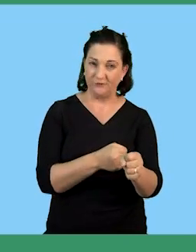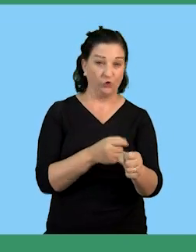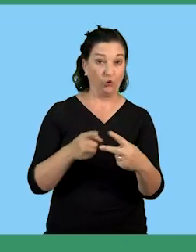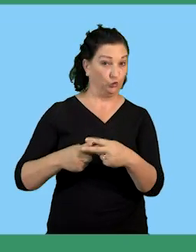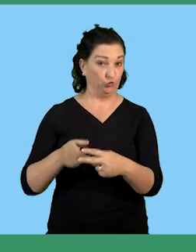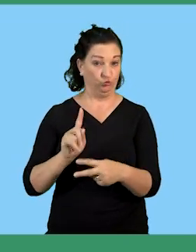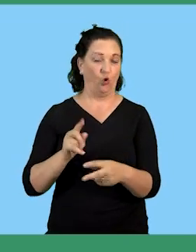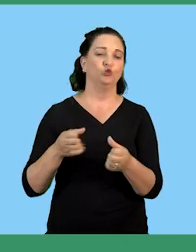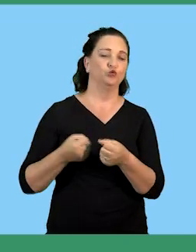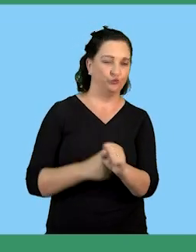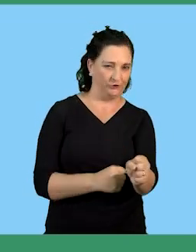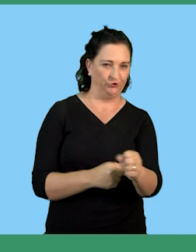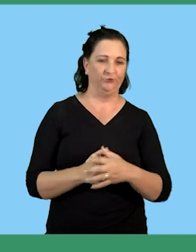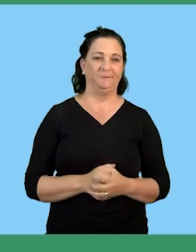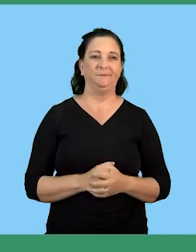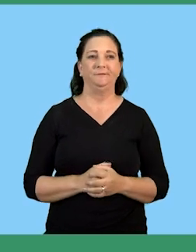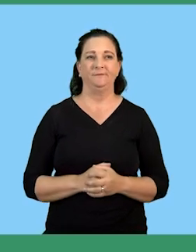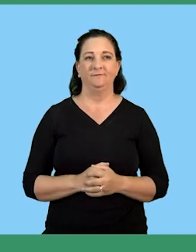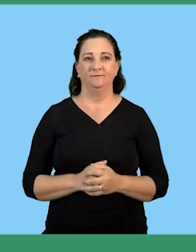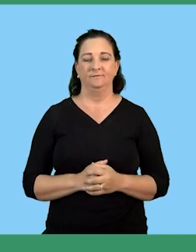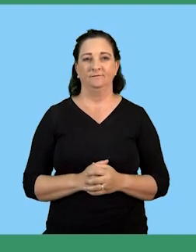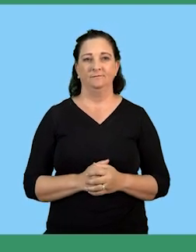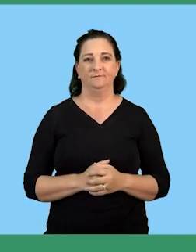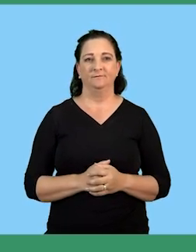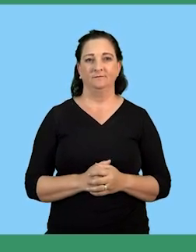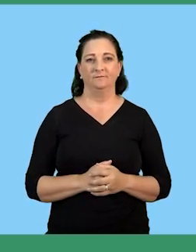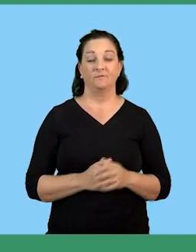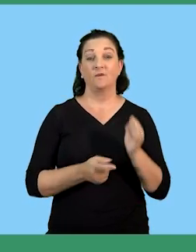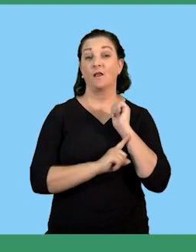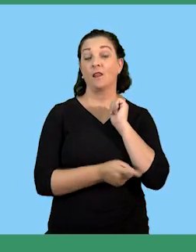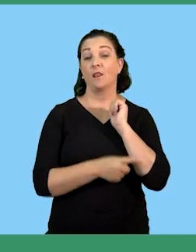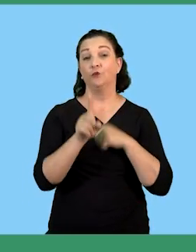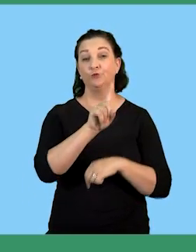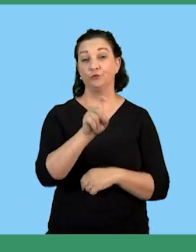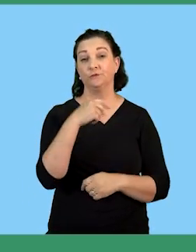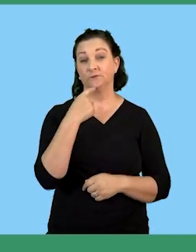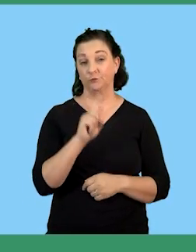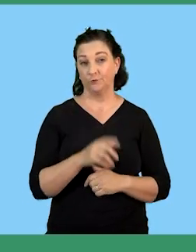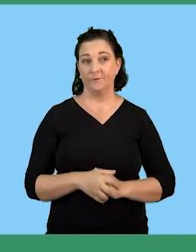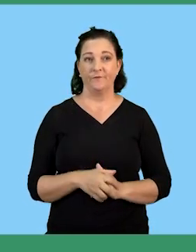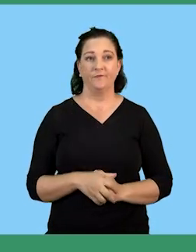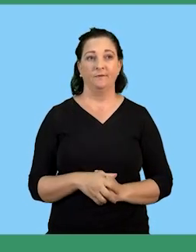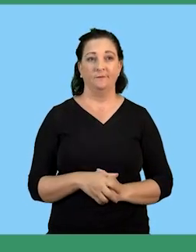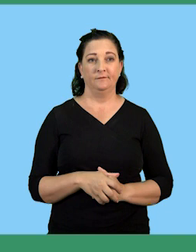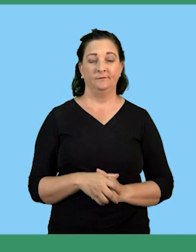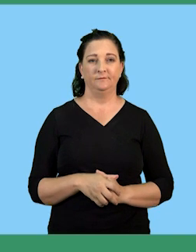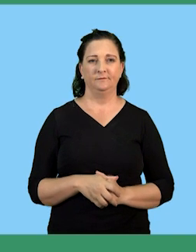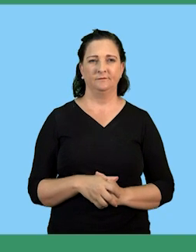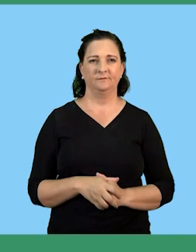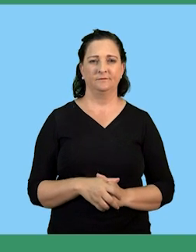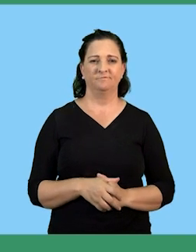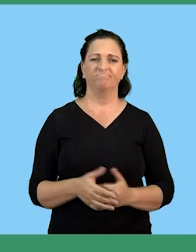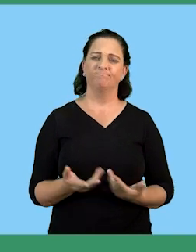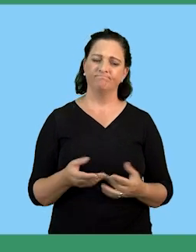tool, but just a strategy. All right, this last question said, advise businesses on how